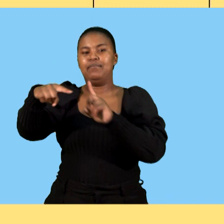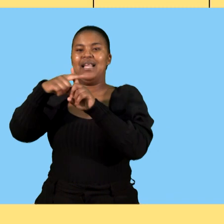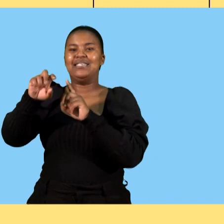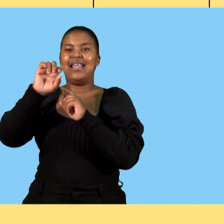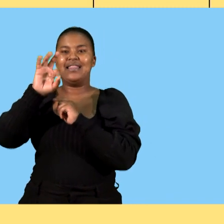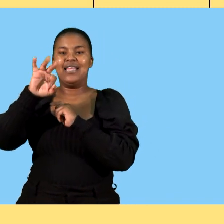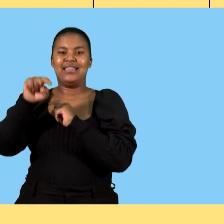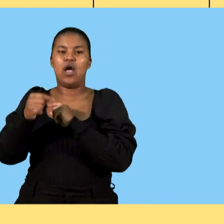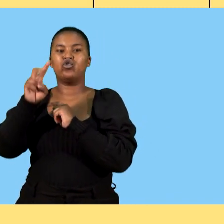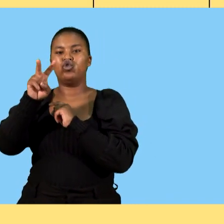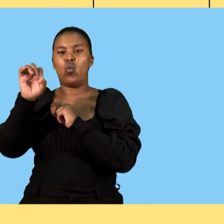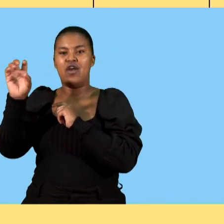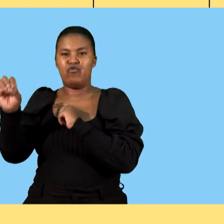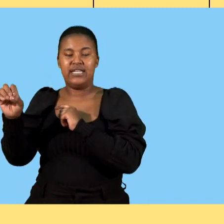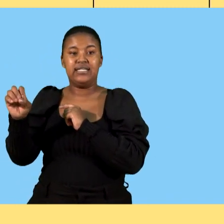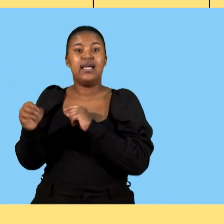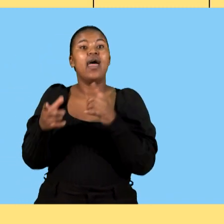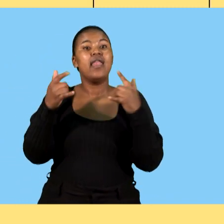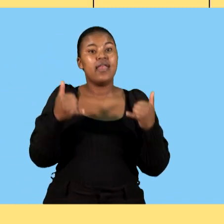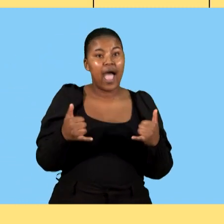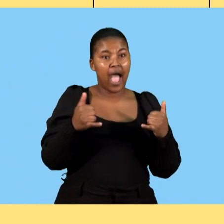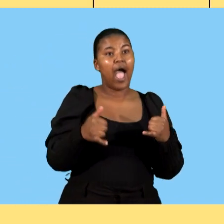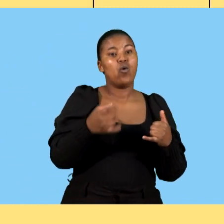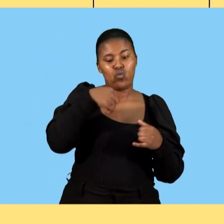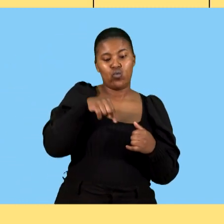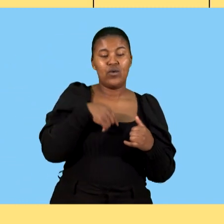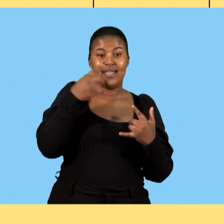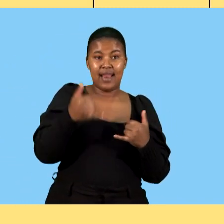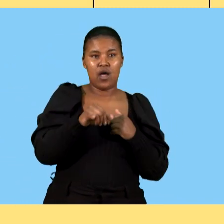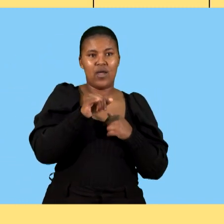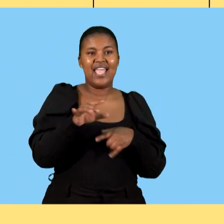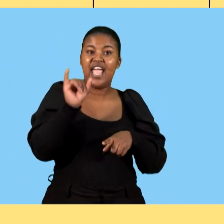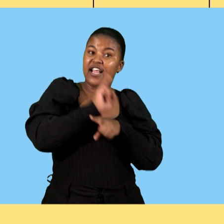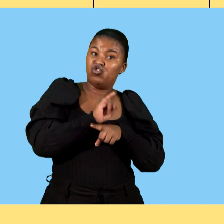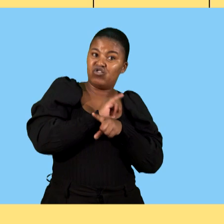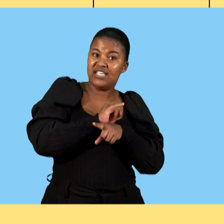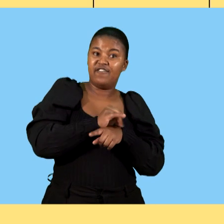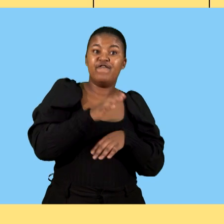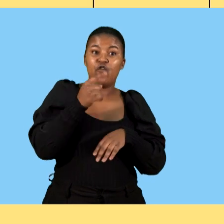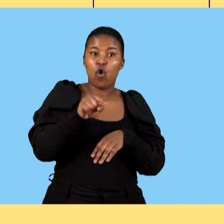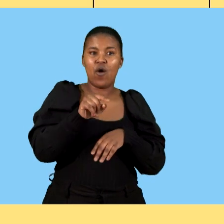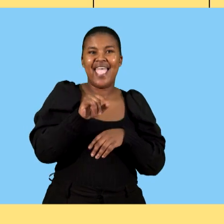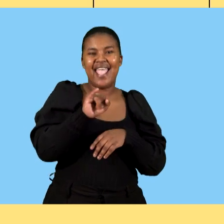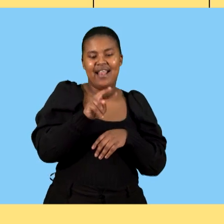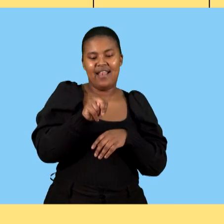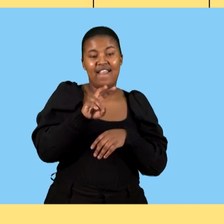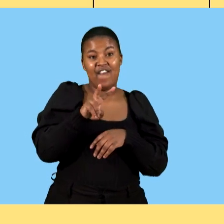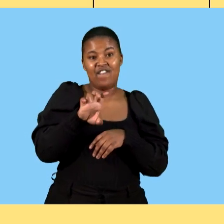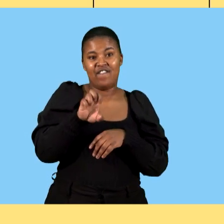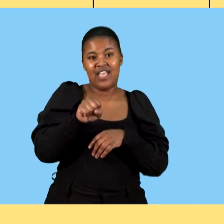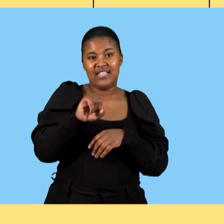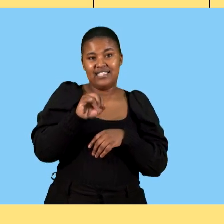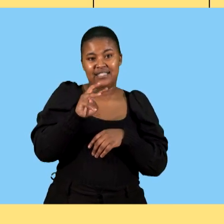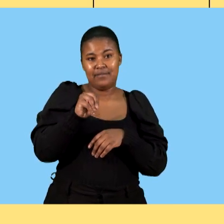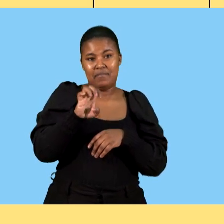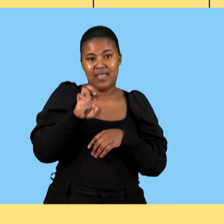3,200. And we credit interest on investment. So that means I'll come to my credit side, then I have